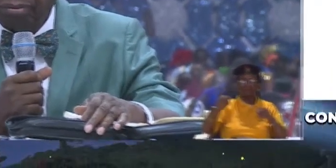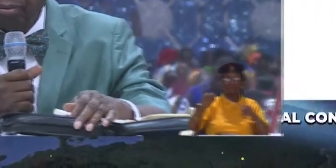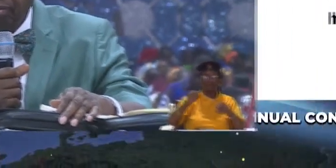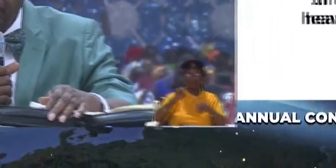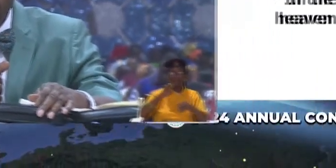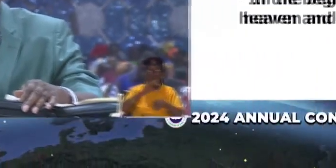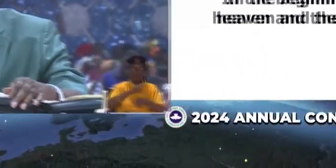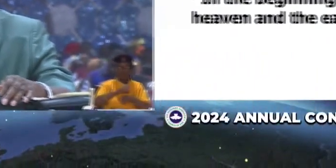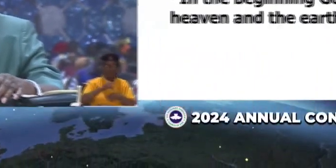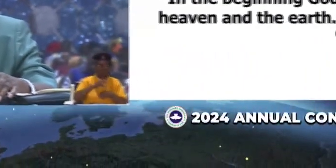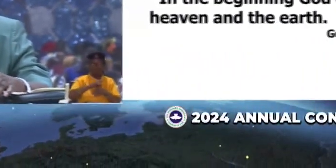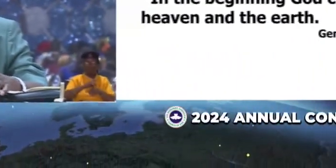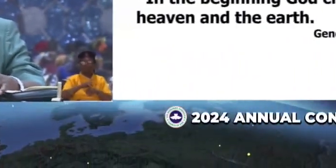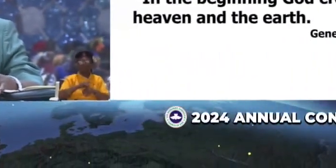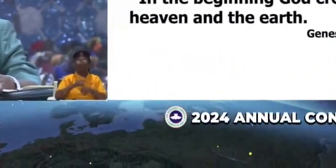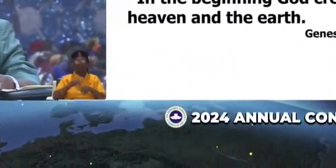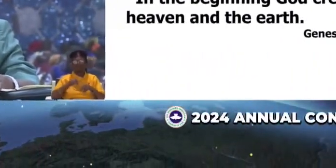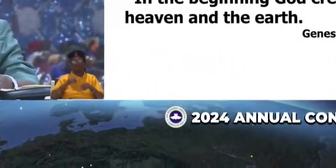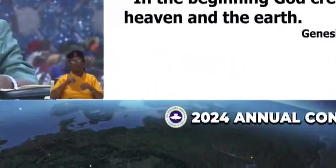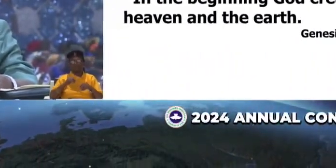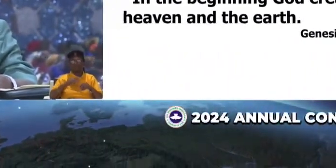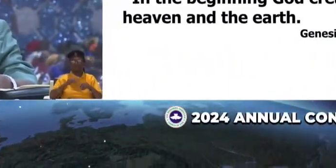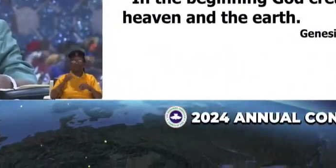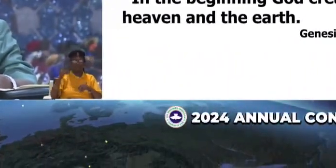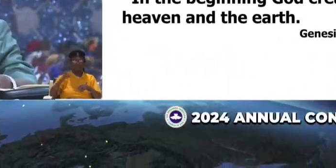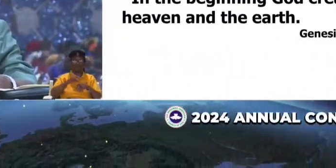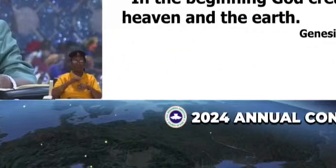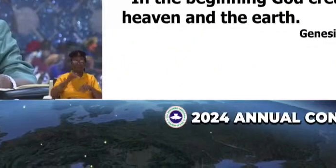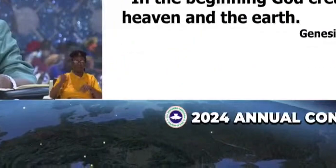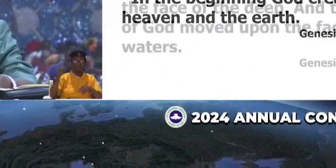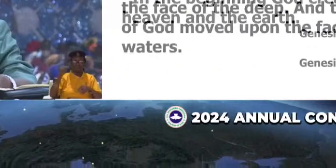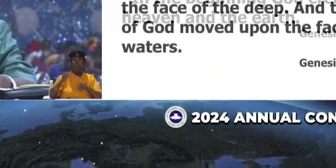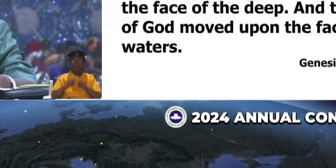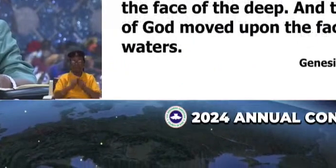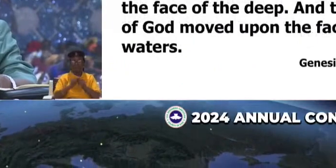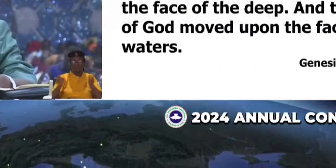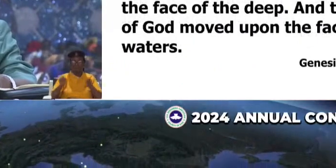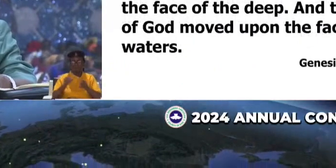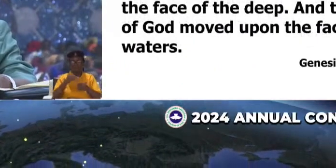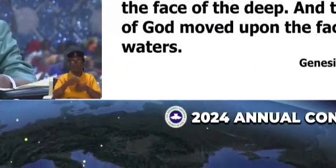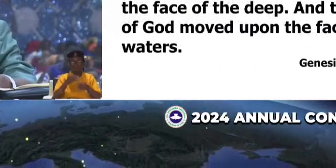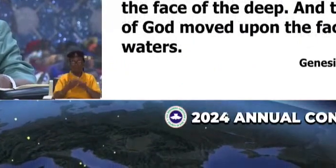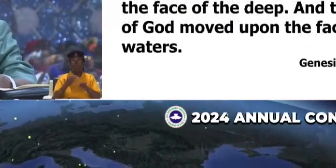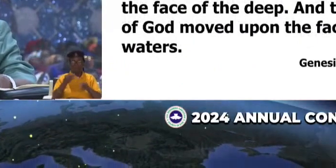orun ohun ati aye. And the earth was without form and void.